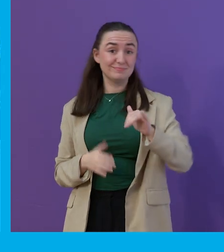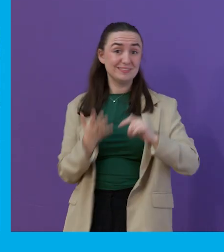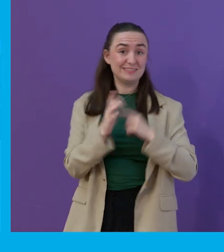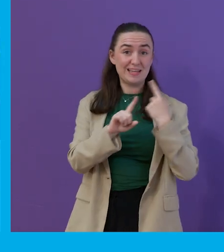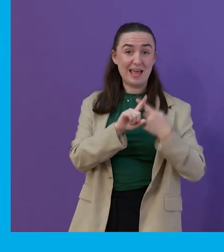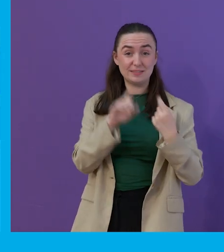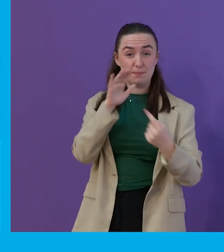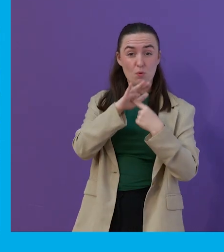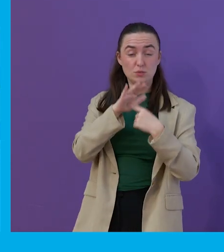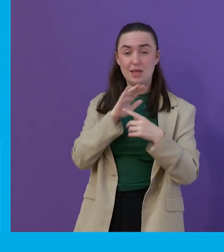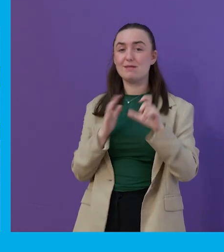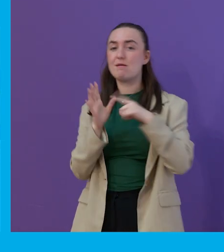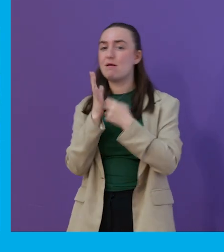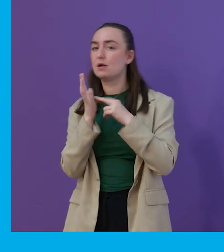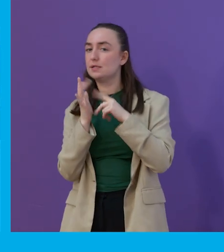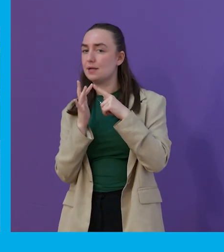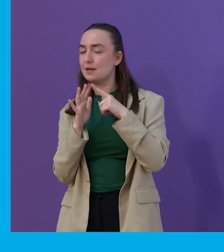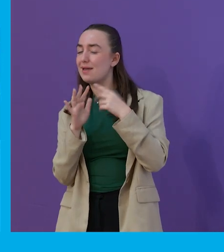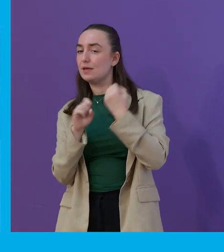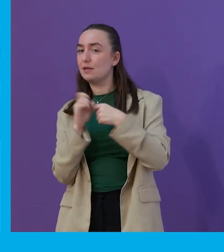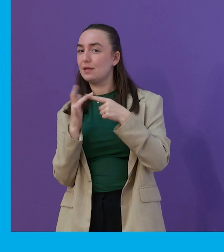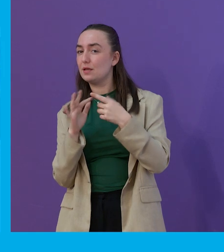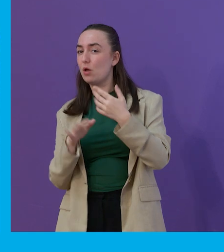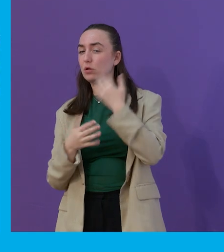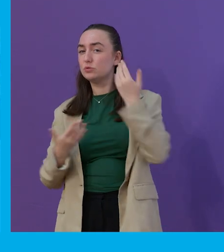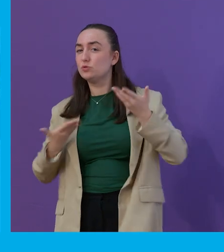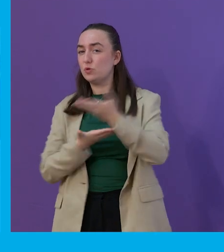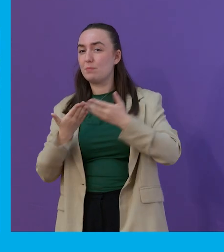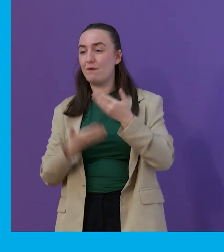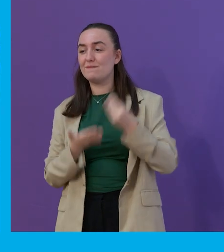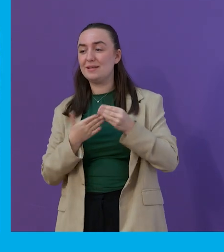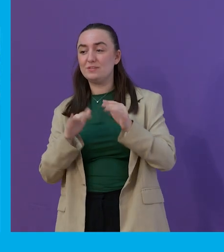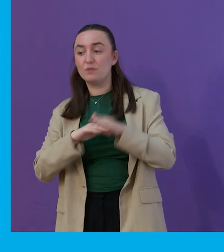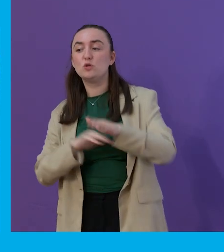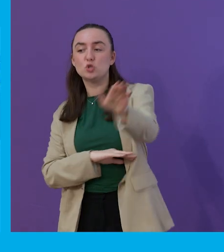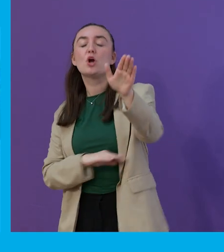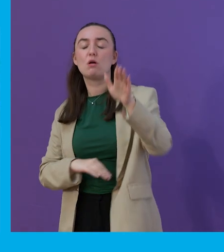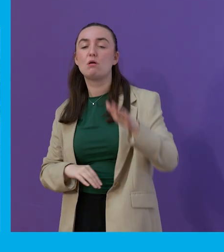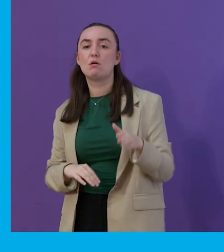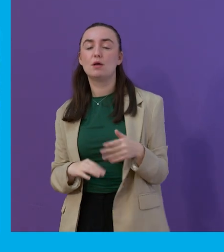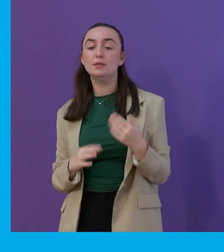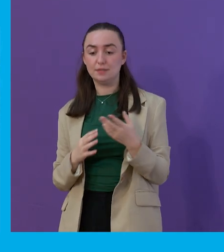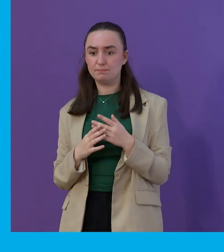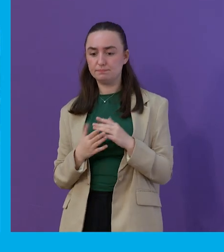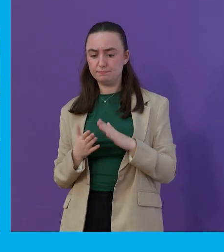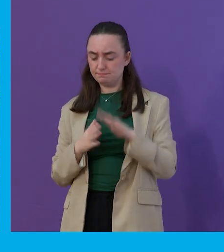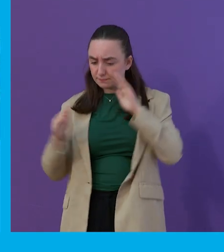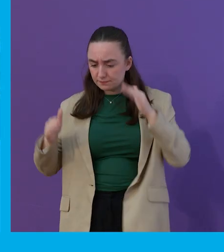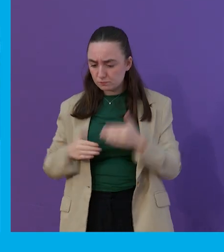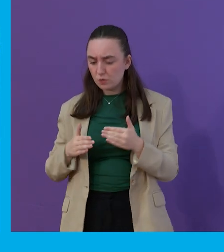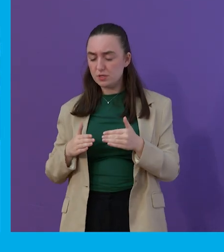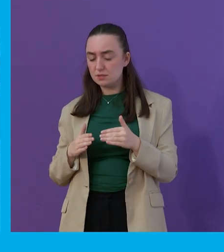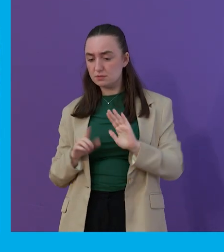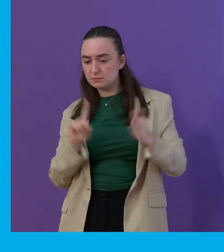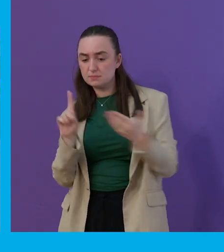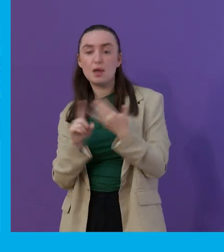at Carnegie called Financing the Future, which is looking in the round at a slightly more holistic approach to how governments